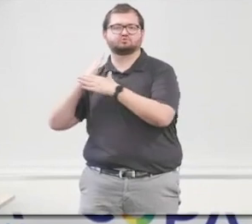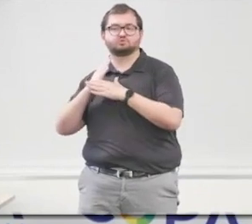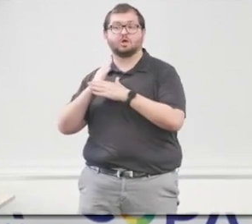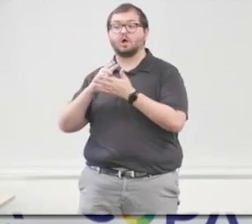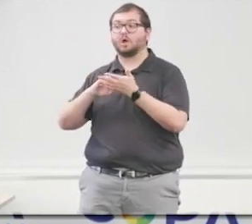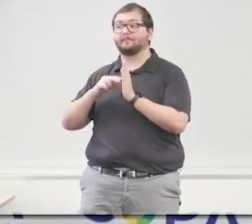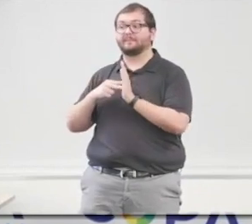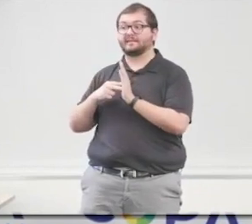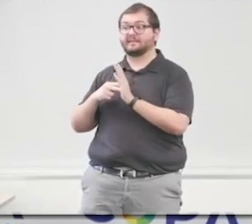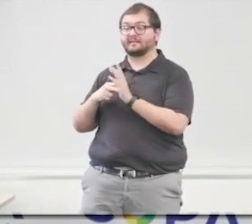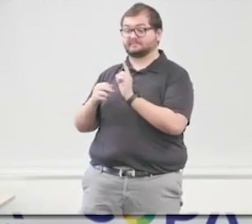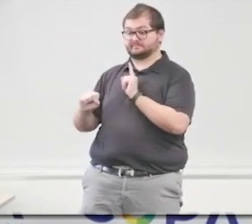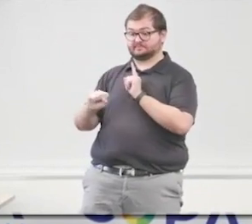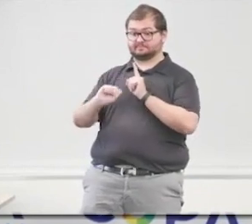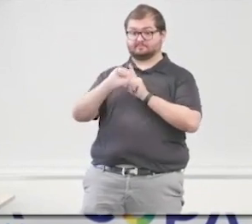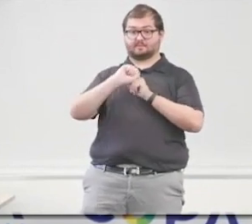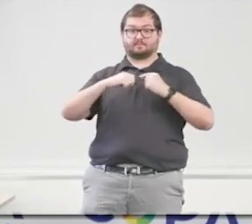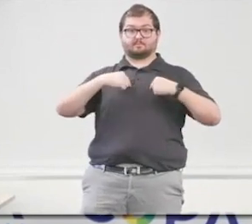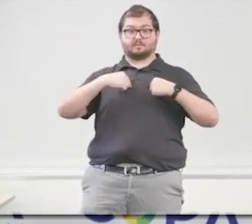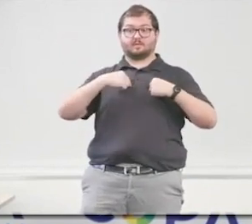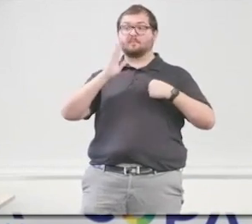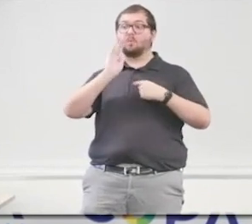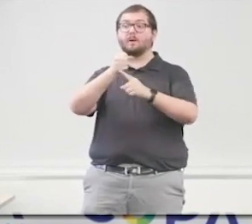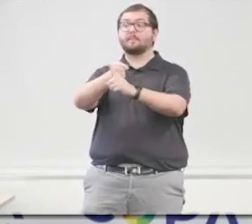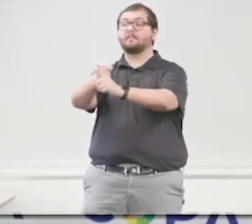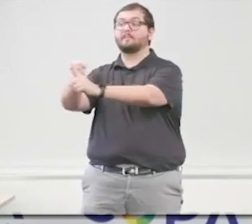us doesn't continue to impact all of us.